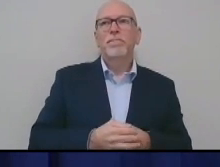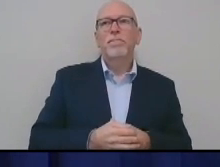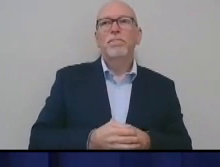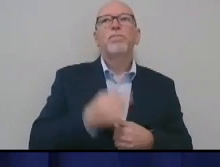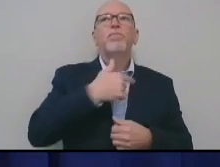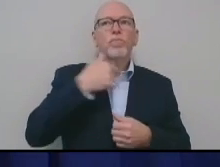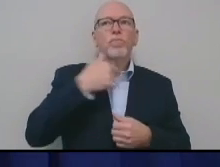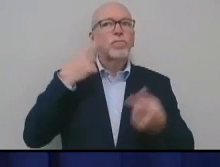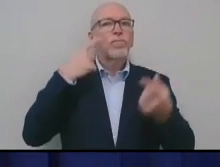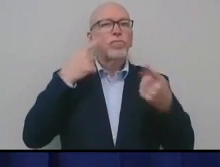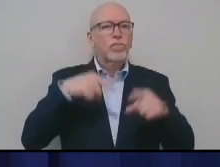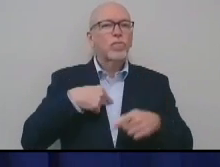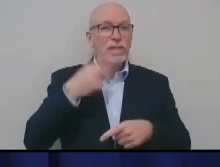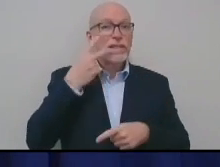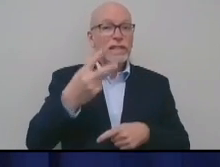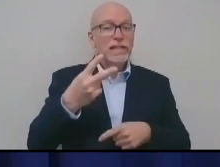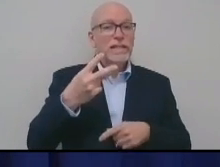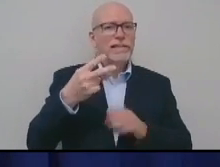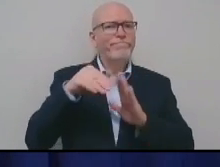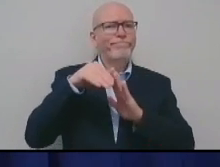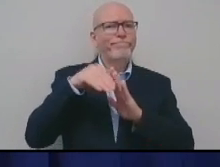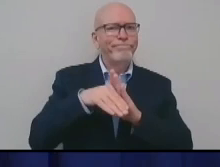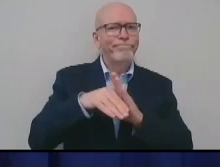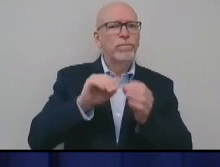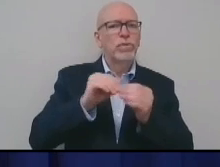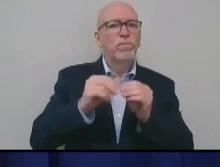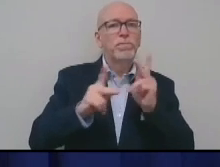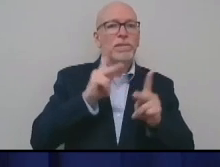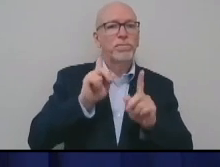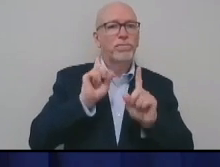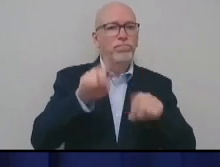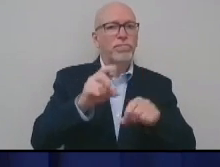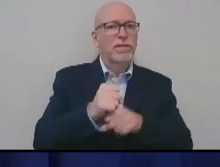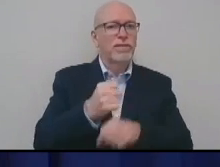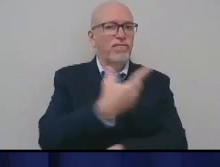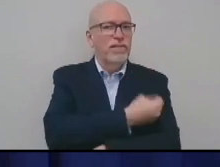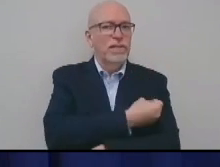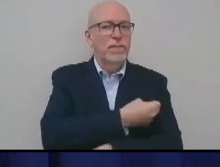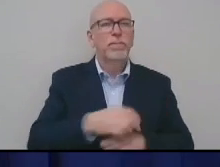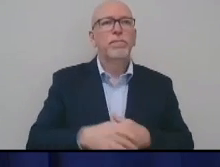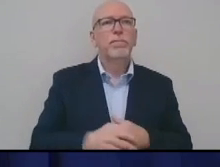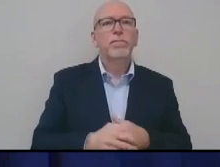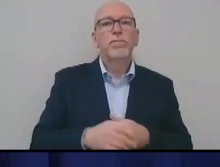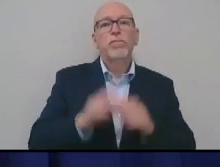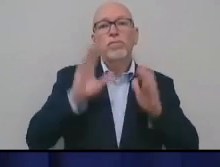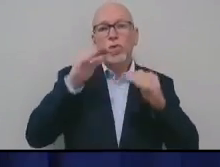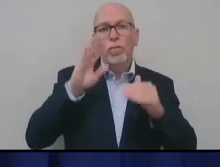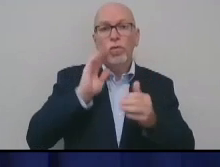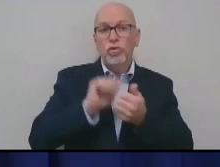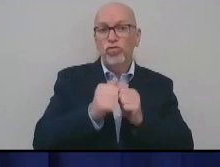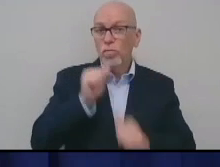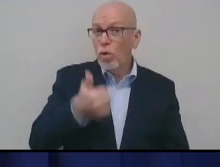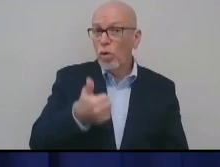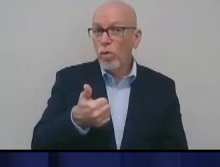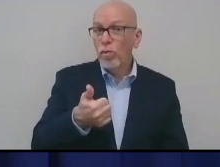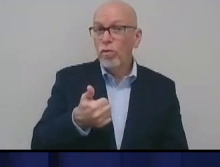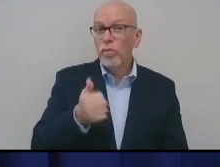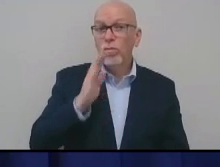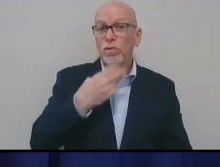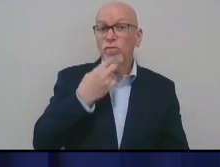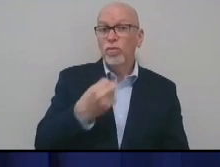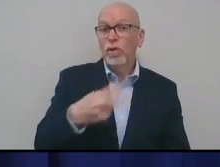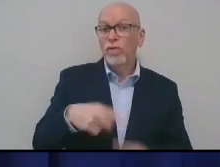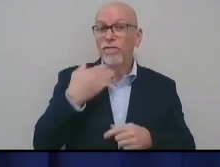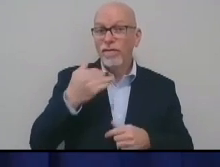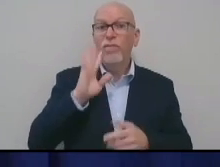have seen a significant decrease in the number of new people going out to get vaccinated. Hopefully that'll change tomorrow when we have a bunch of 12 and 15-year-olds come